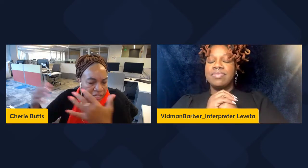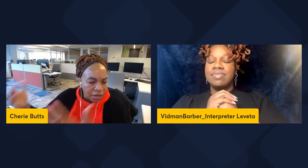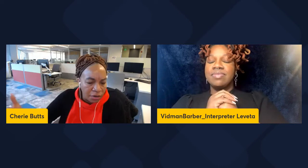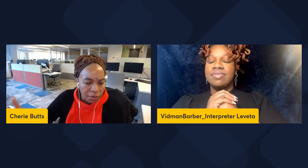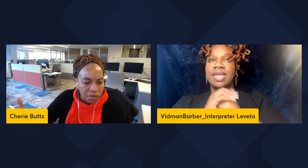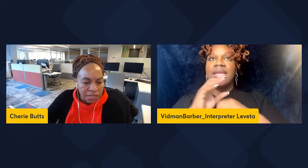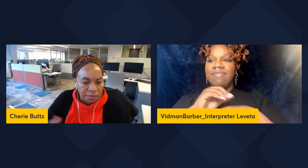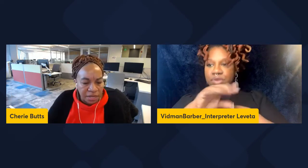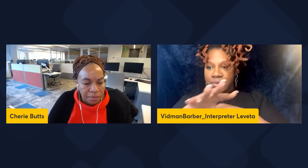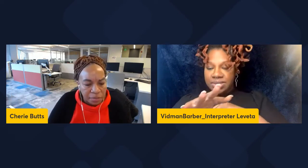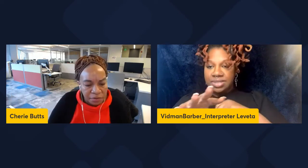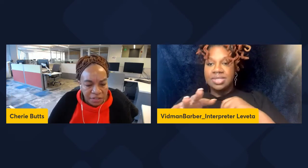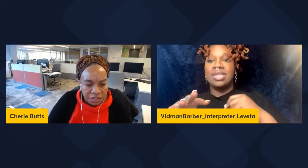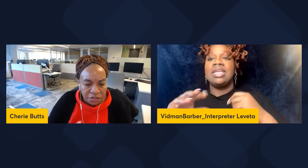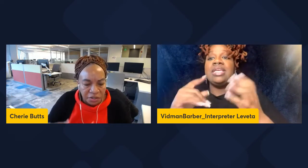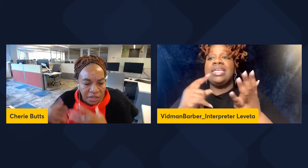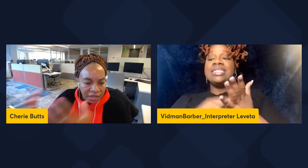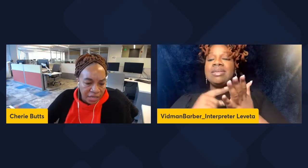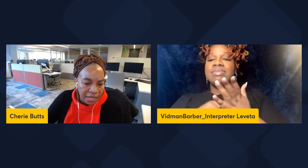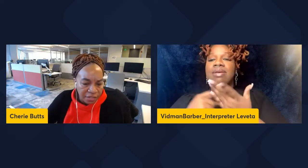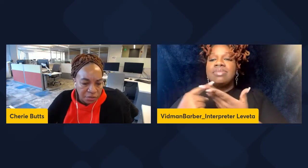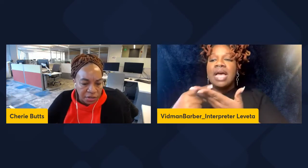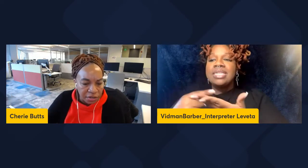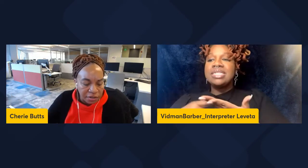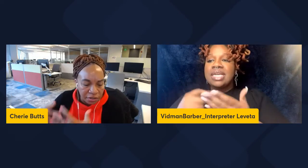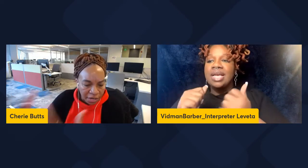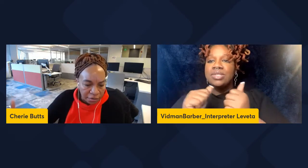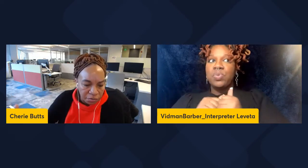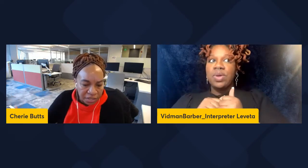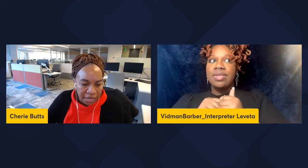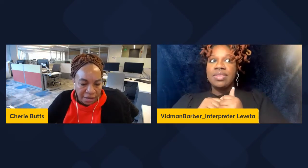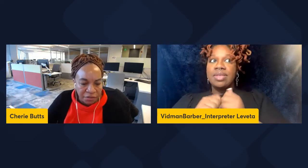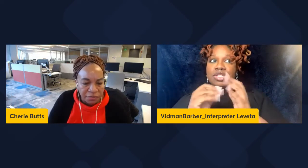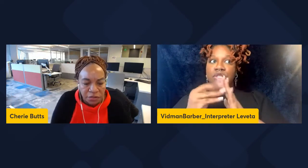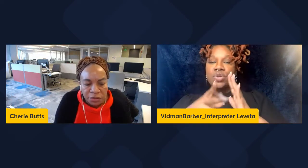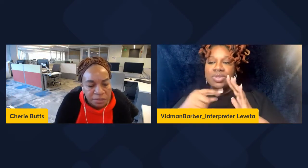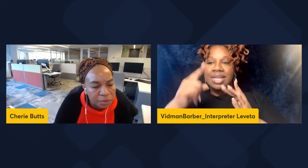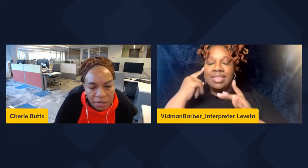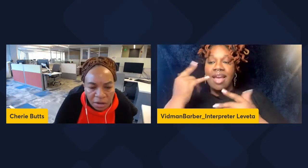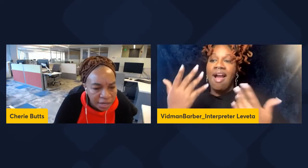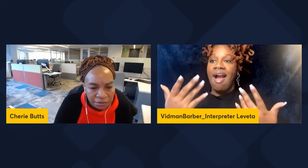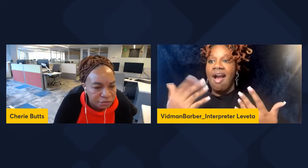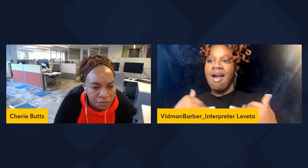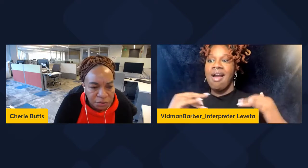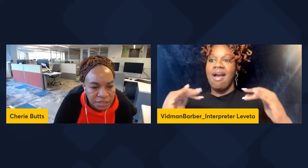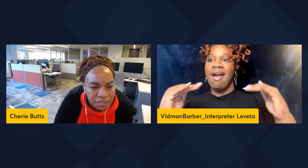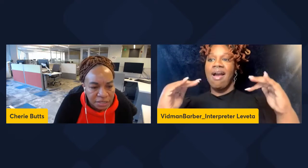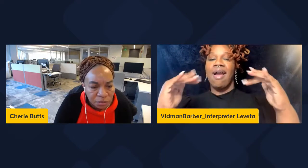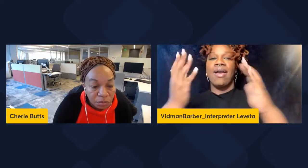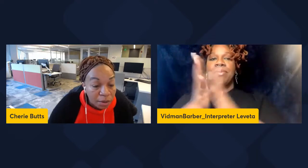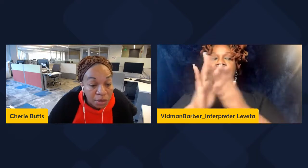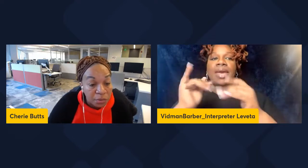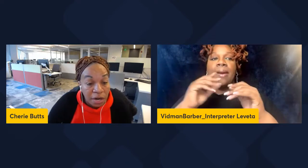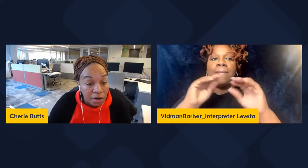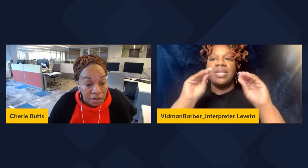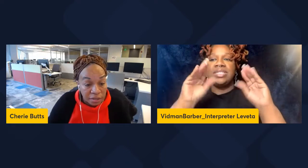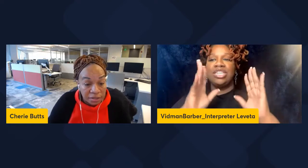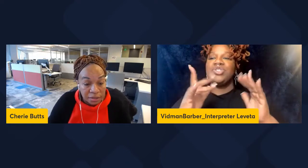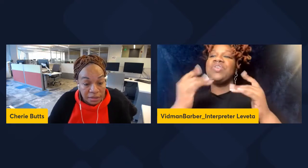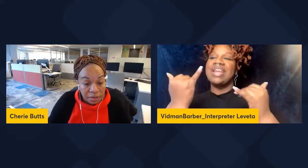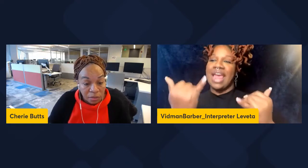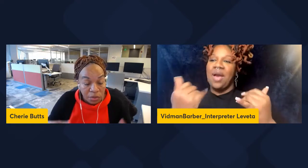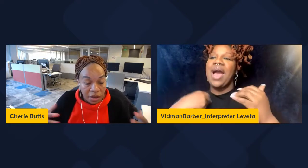they're thinking, okay, once I become a professor, then that's where, I can really have influence. But we all have influence right where we